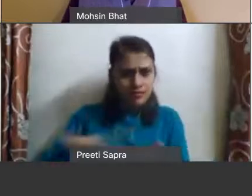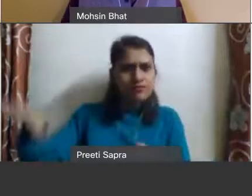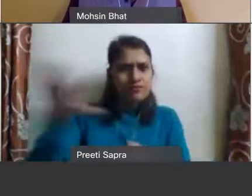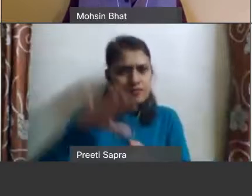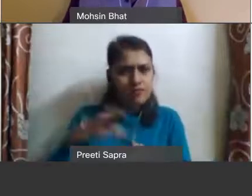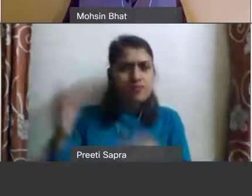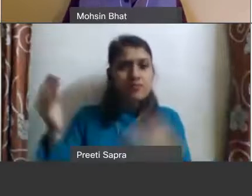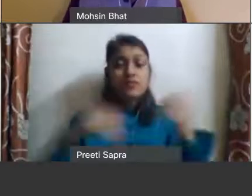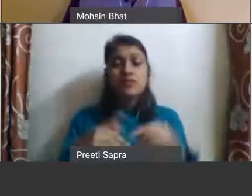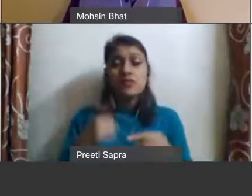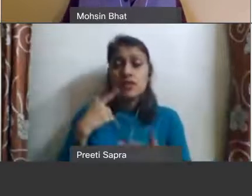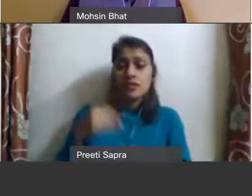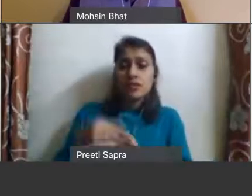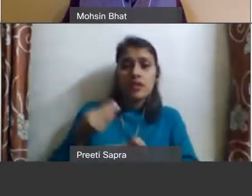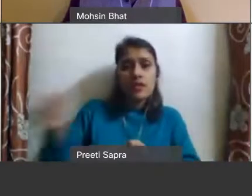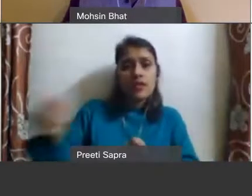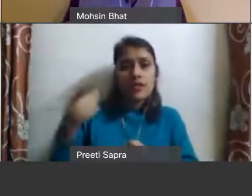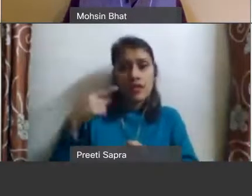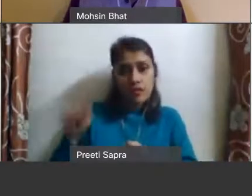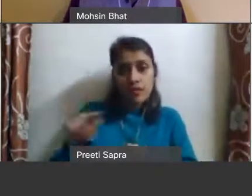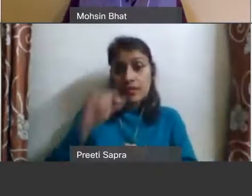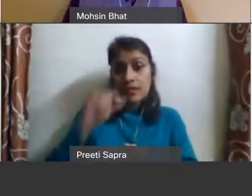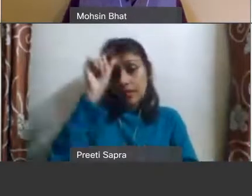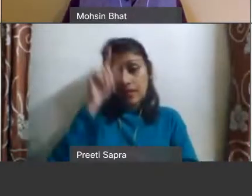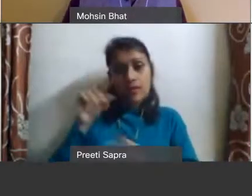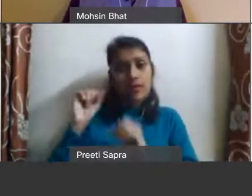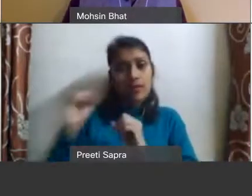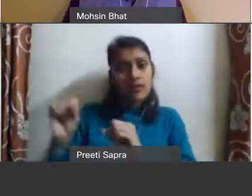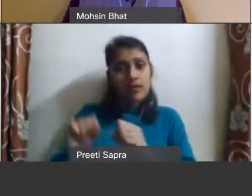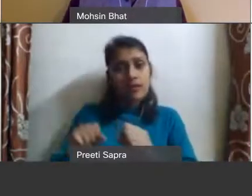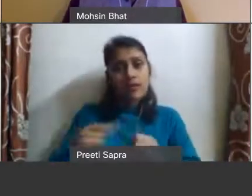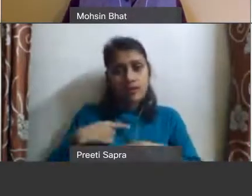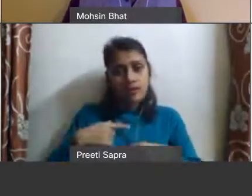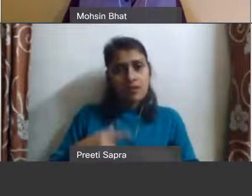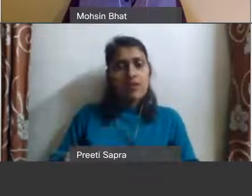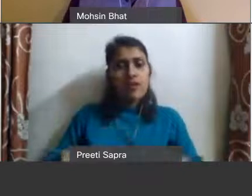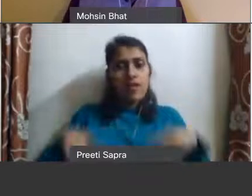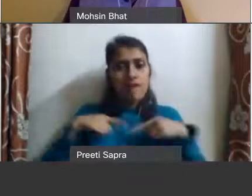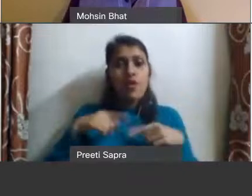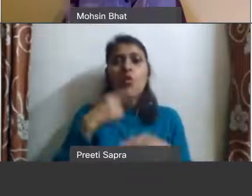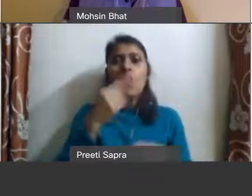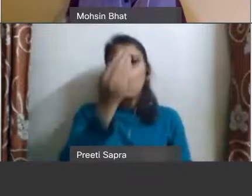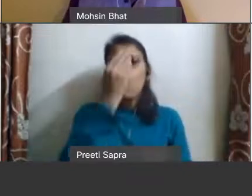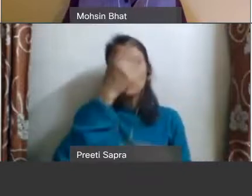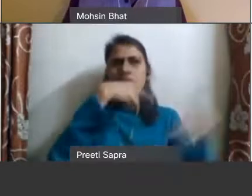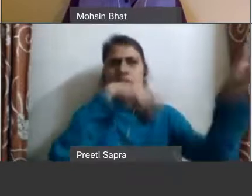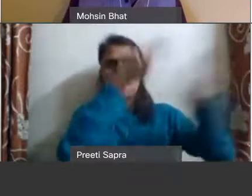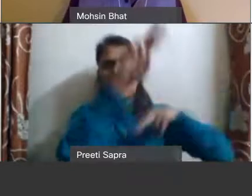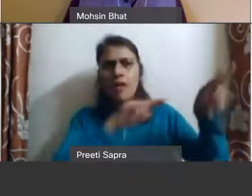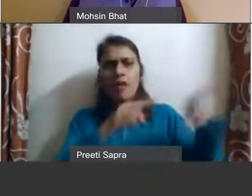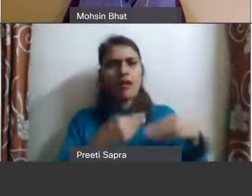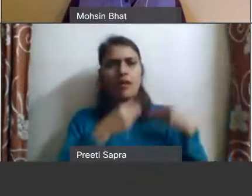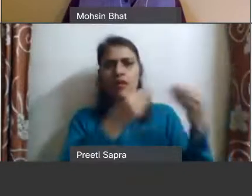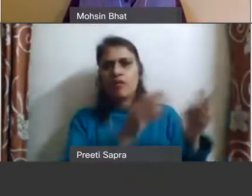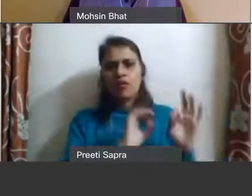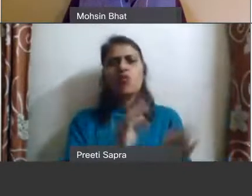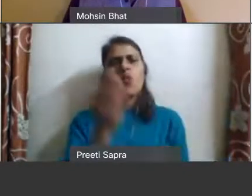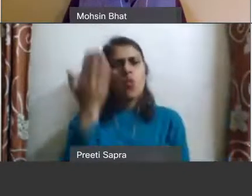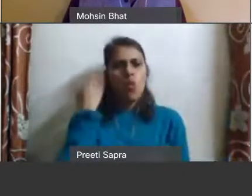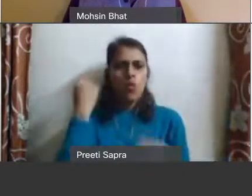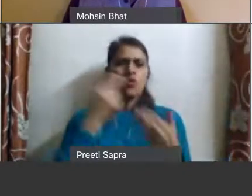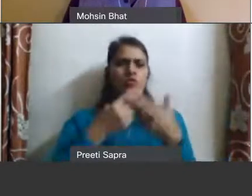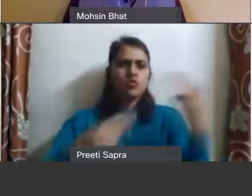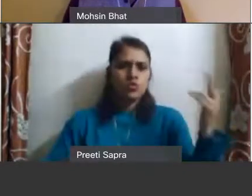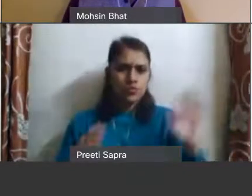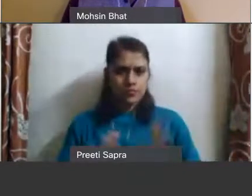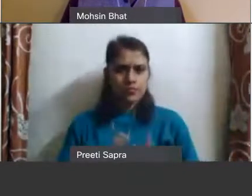given recognition as citizens, whereas it was much harder for Muslim returnees to come back. And this is sort of an old story which historians